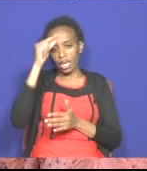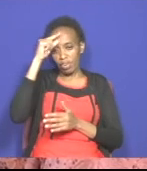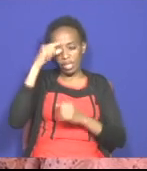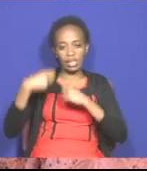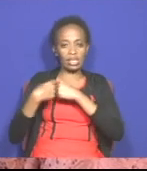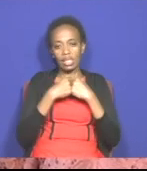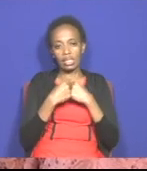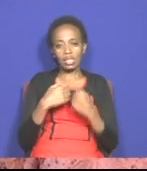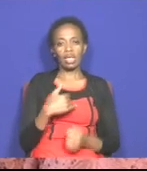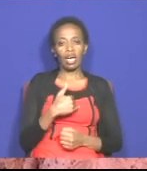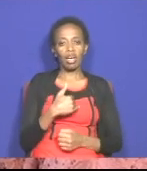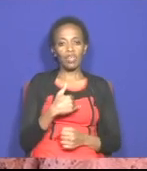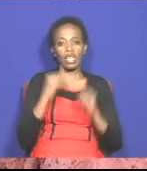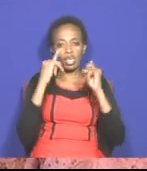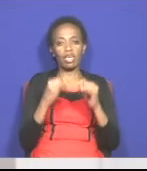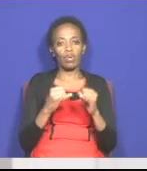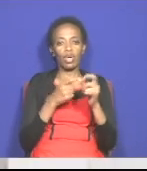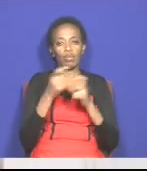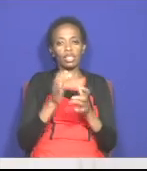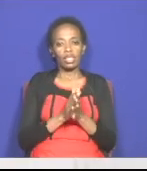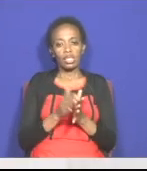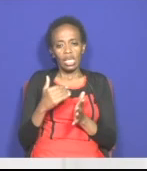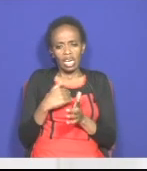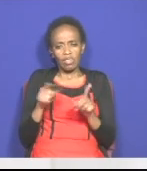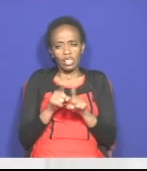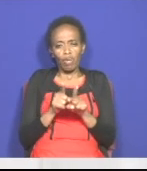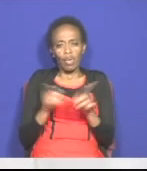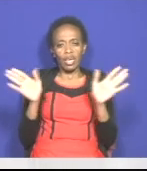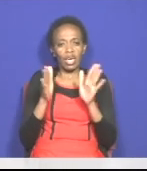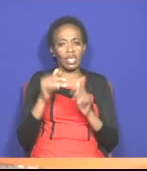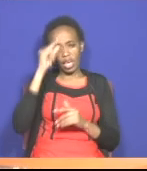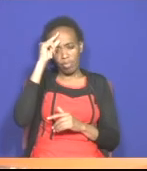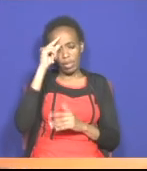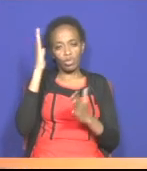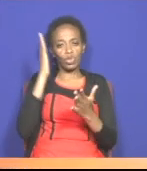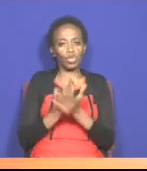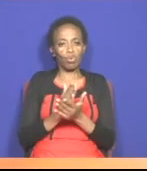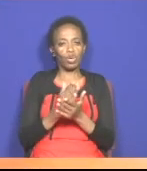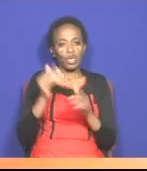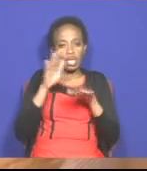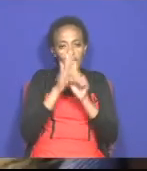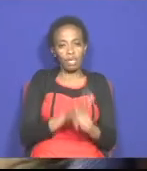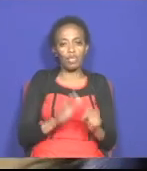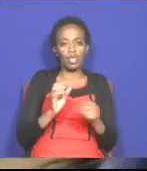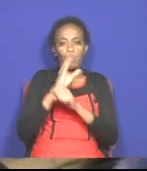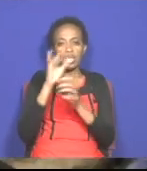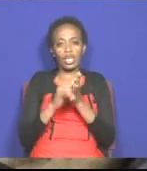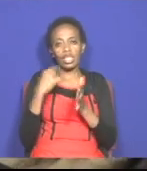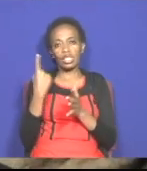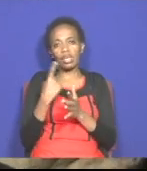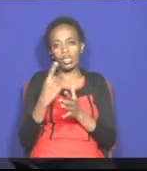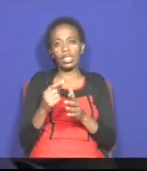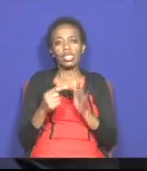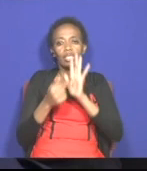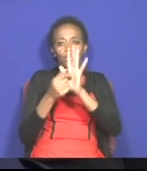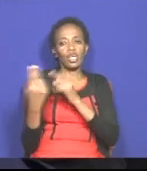challenges facing the new administration. They have urged the government to stop targeting and intimidating the media, which is only discharging